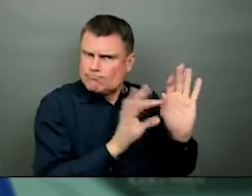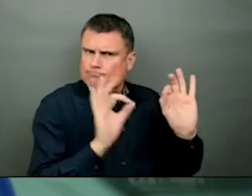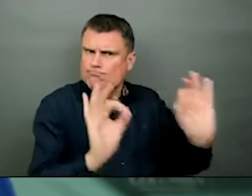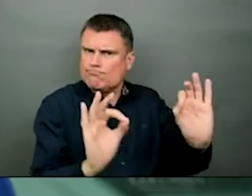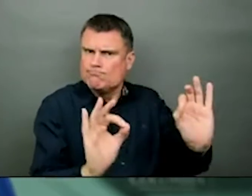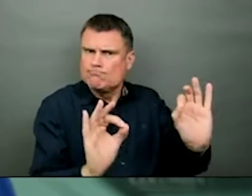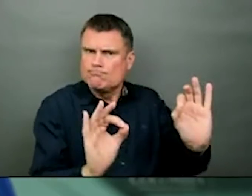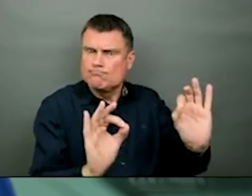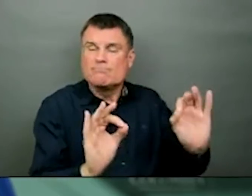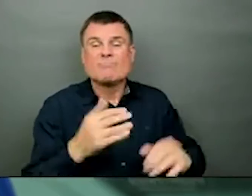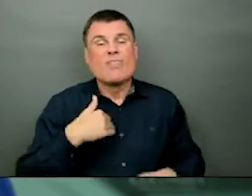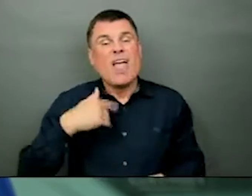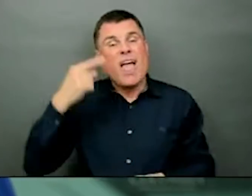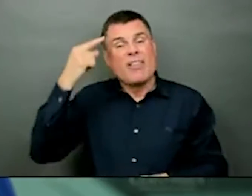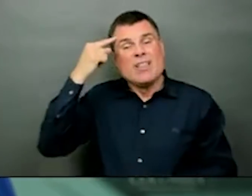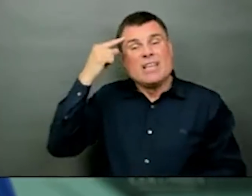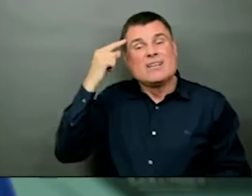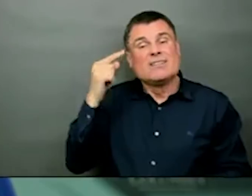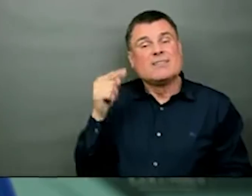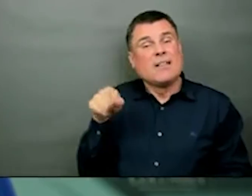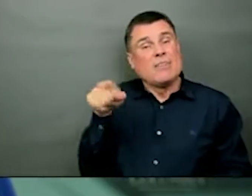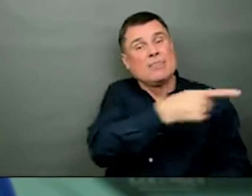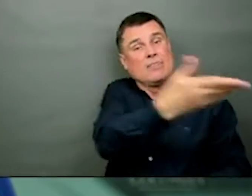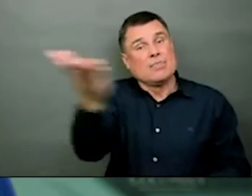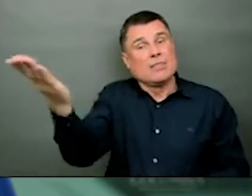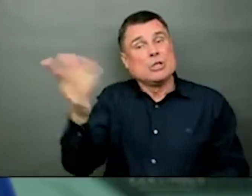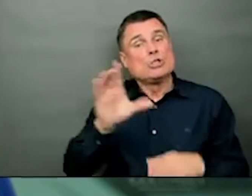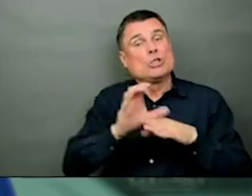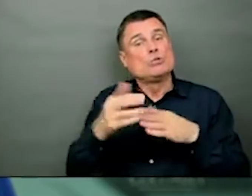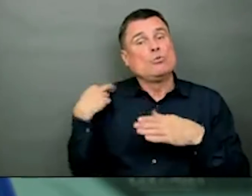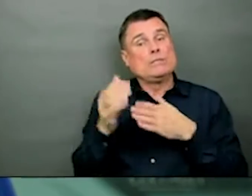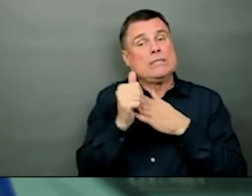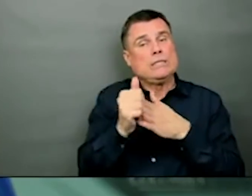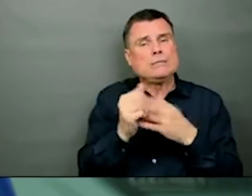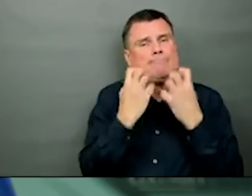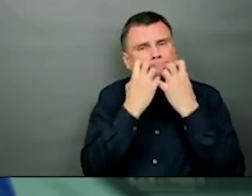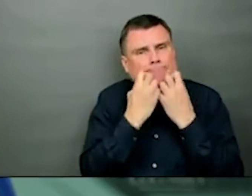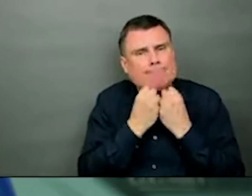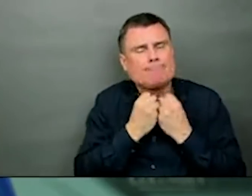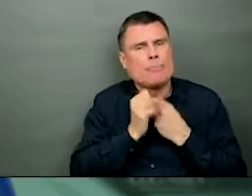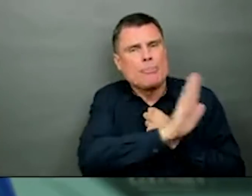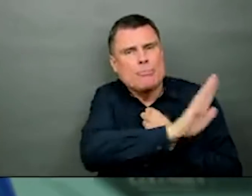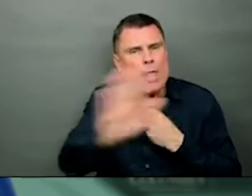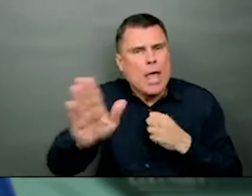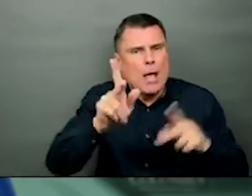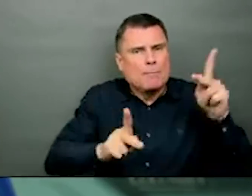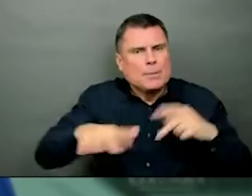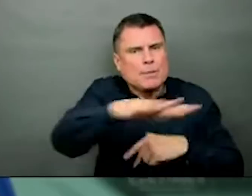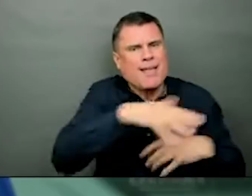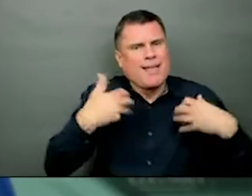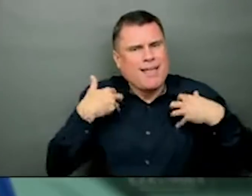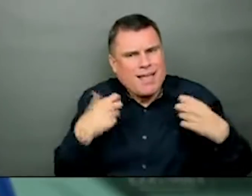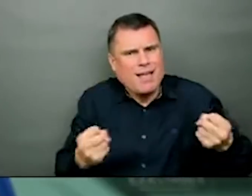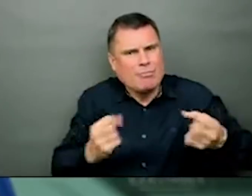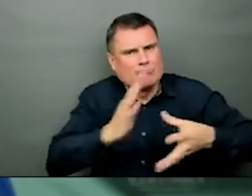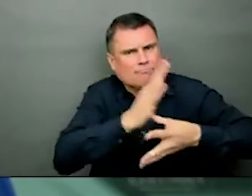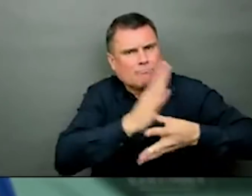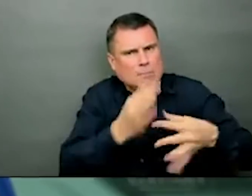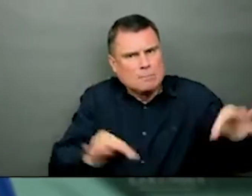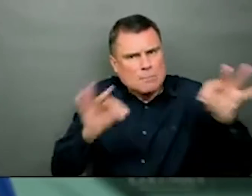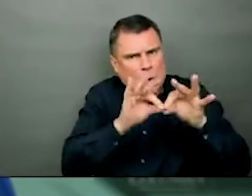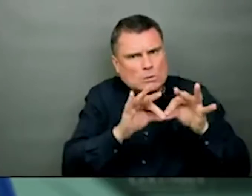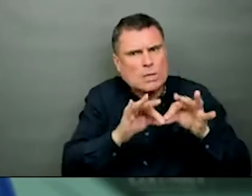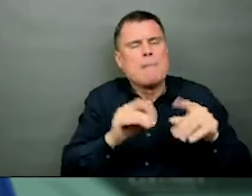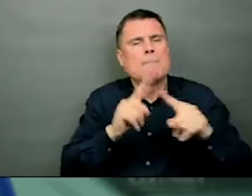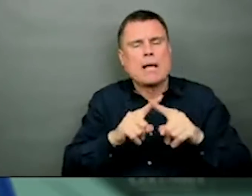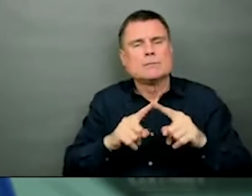in our health, our spiritual health, but also our physical health. And those are the lessons. Those lessons are everywhere